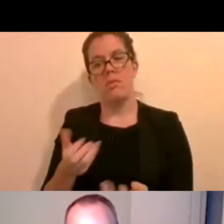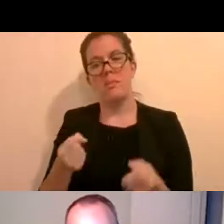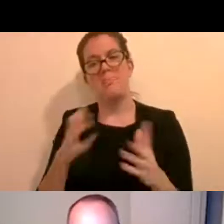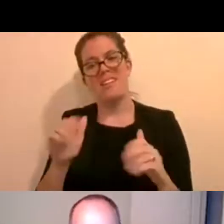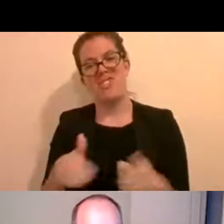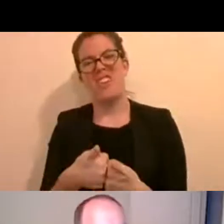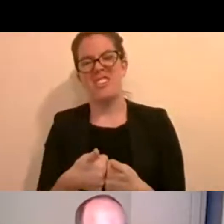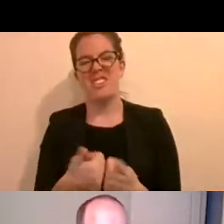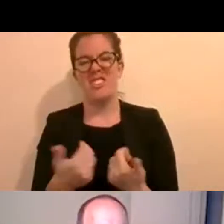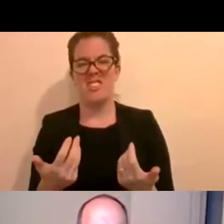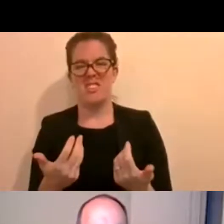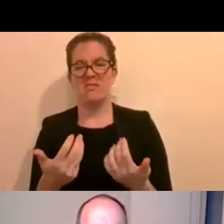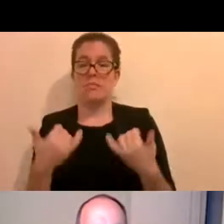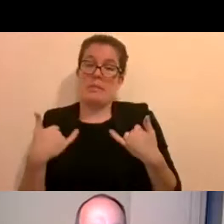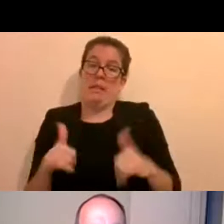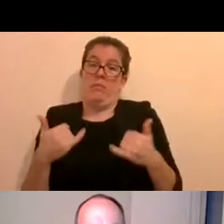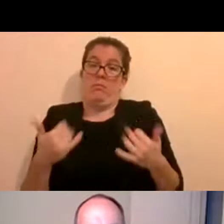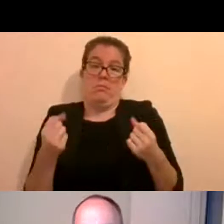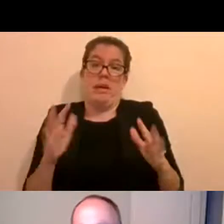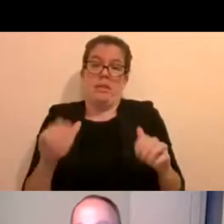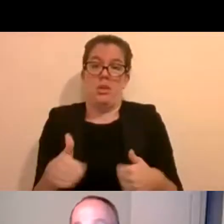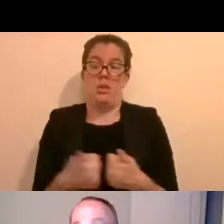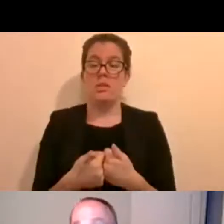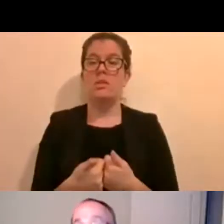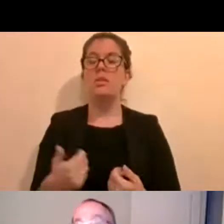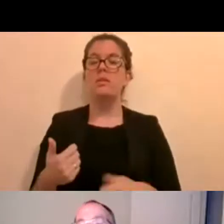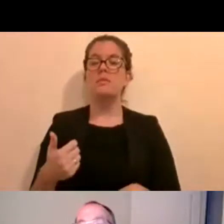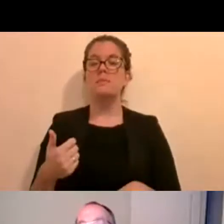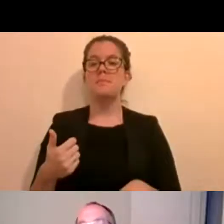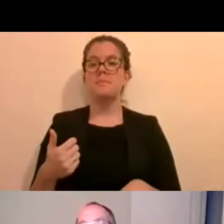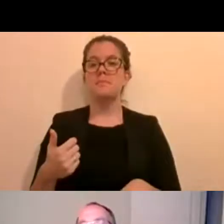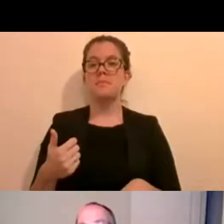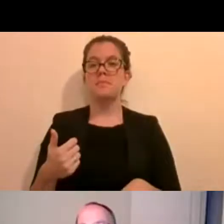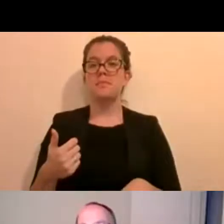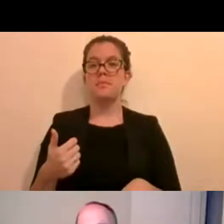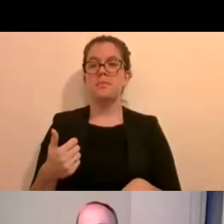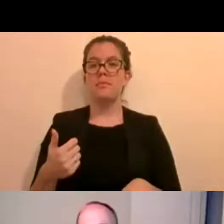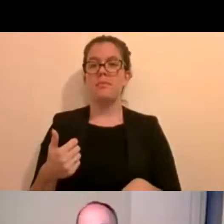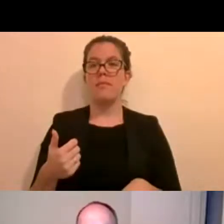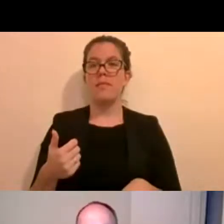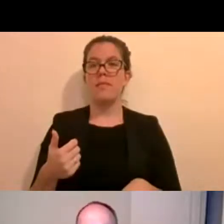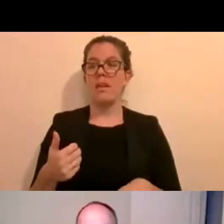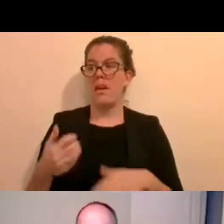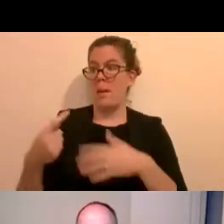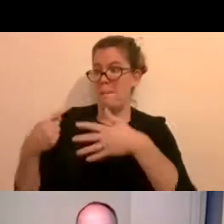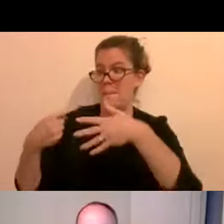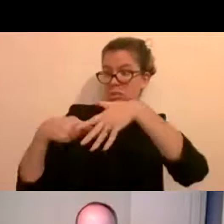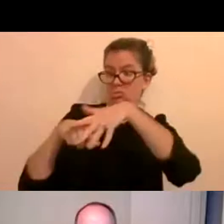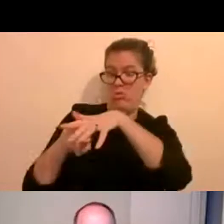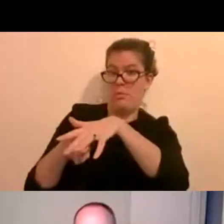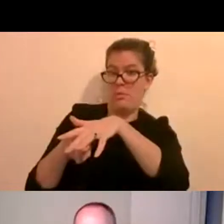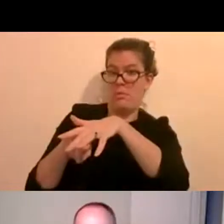challenges. And so that mainstreaming was really what caused the diaspora.